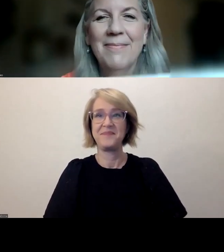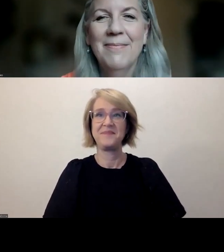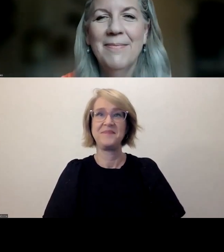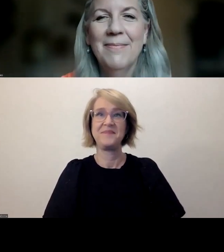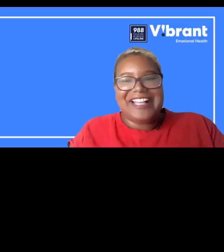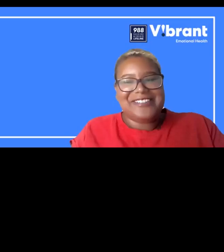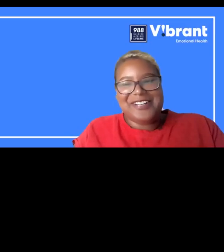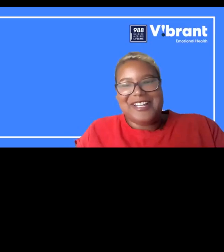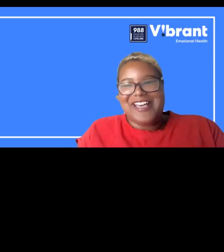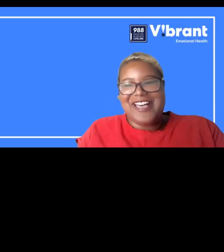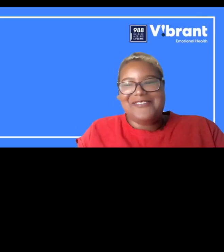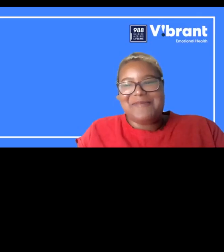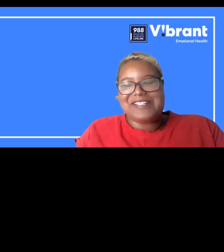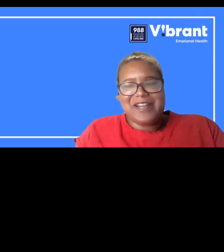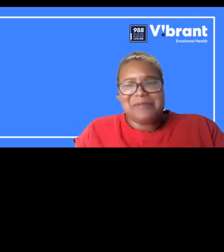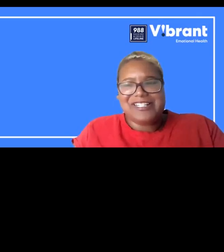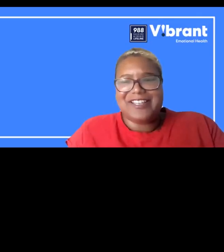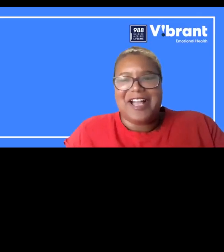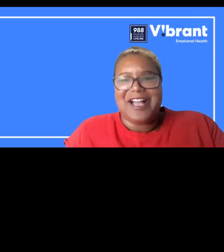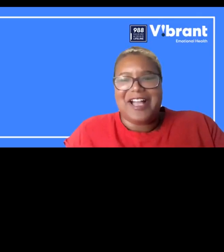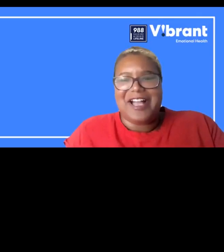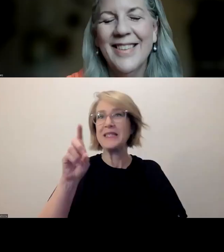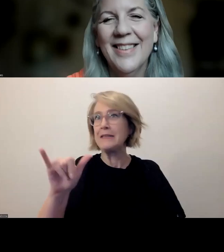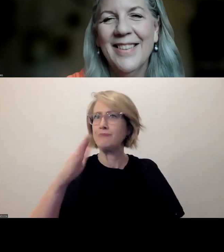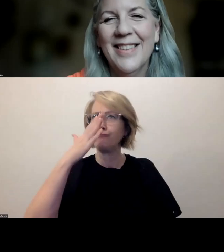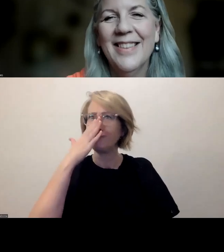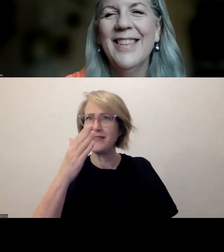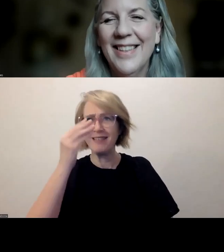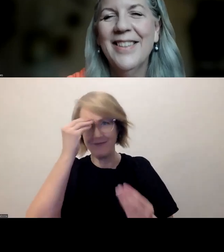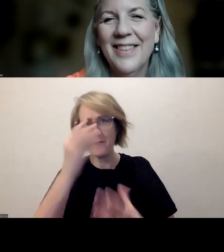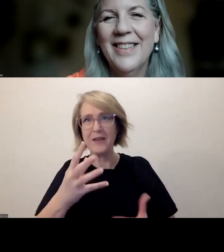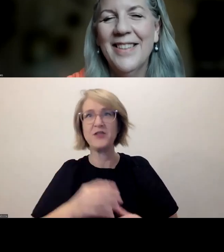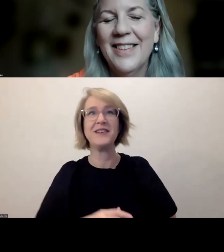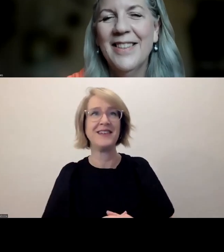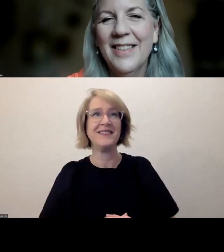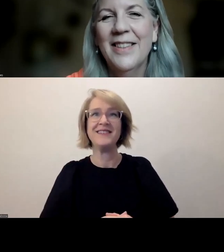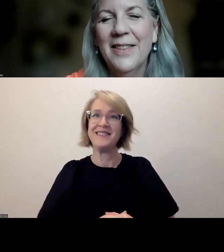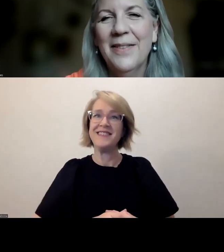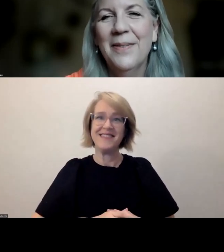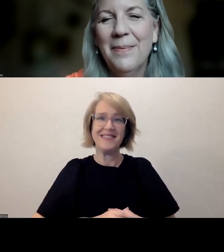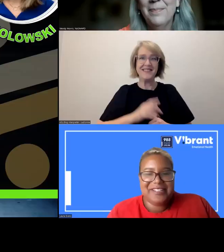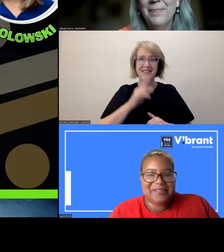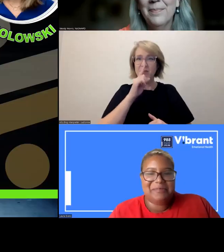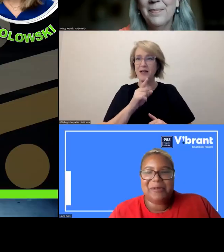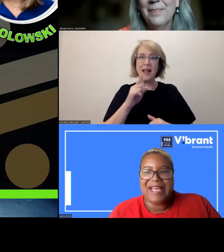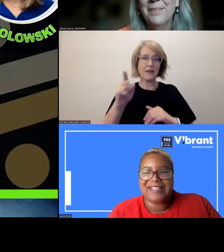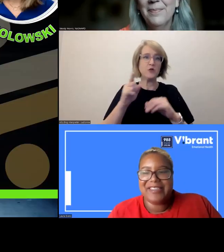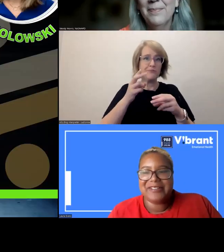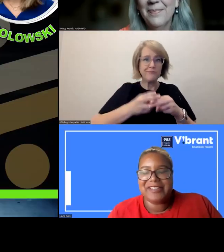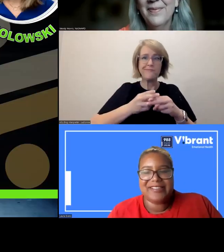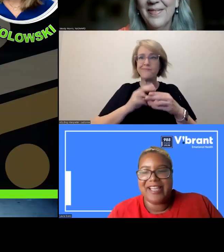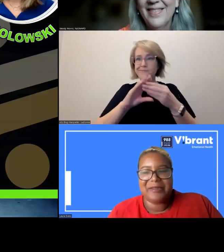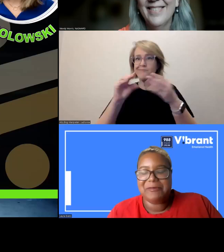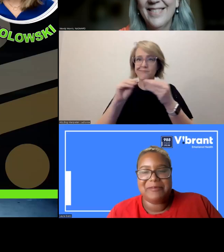All right, thank you, Wendy. Lots of good information. I appreciate the conference even, because it really is. But then, as you mentioned, everything does pull